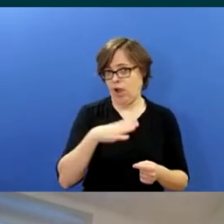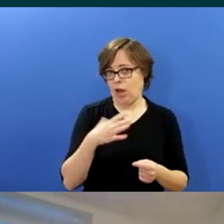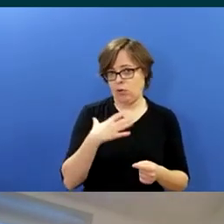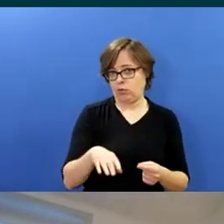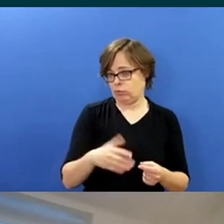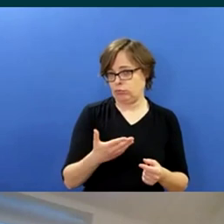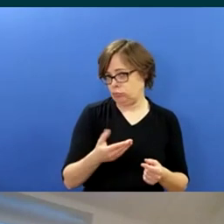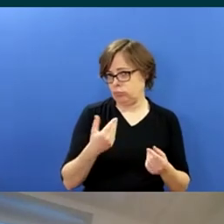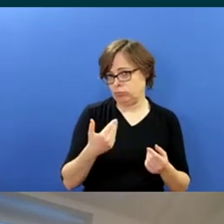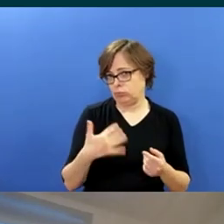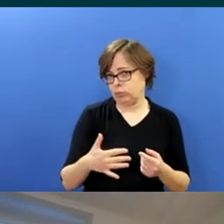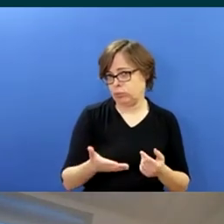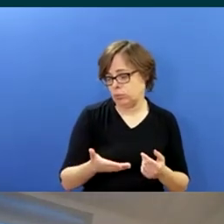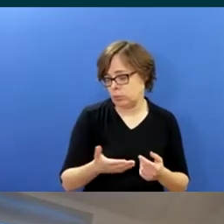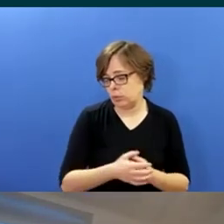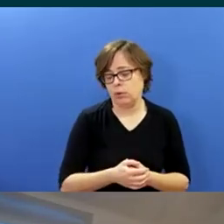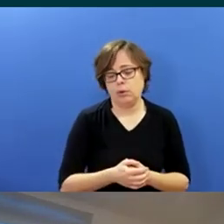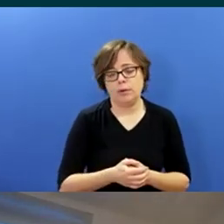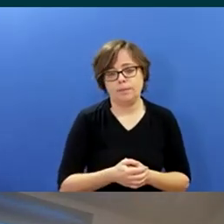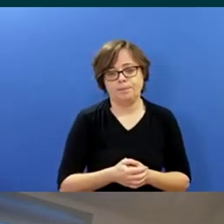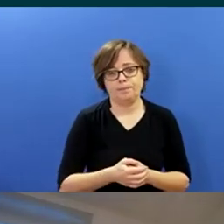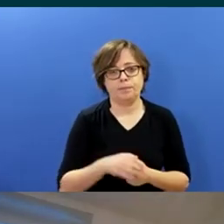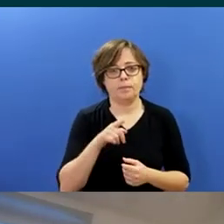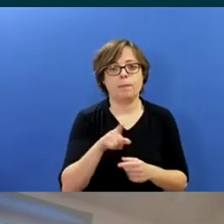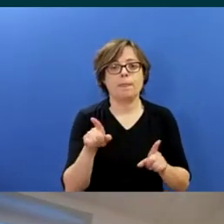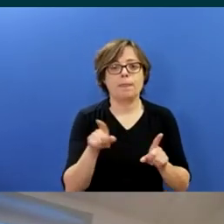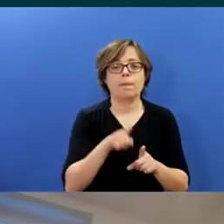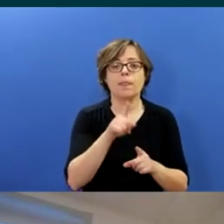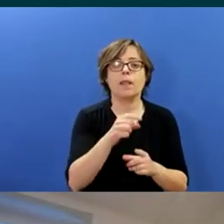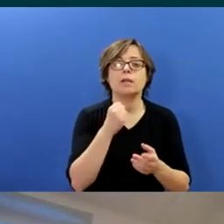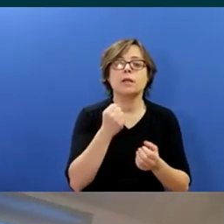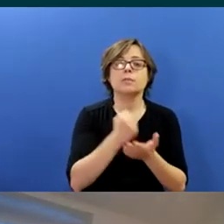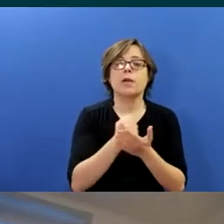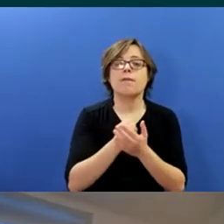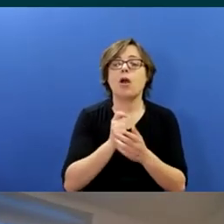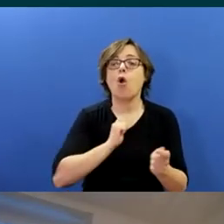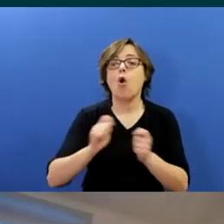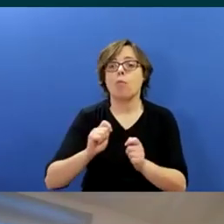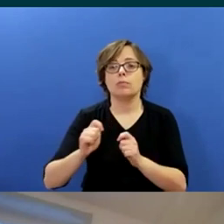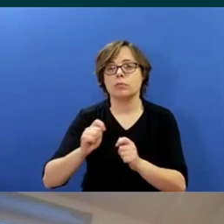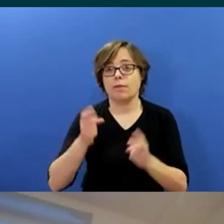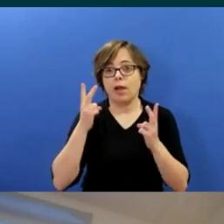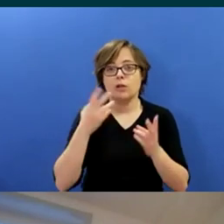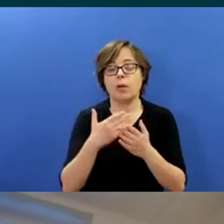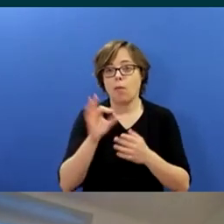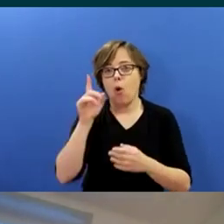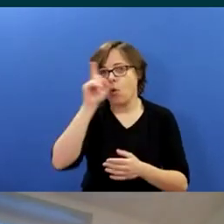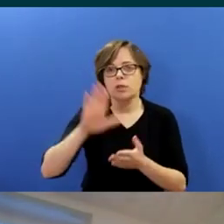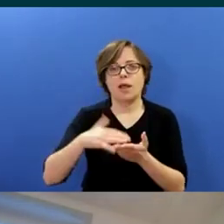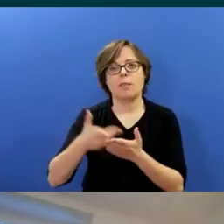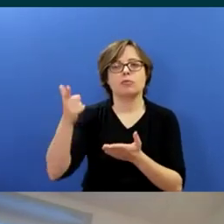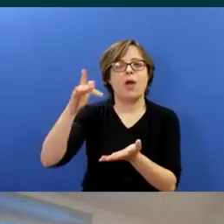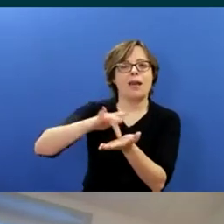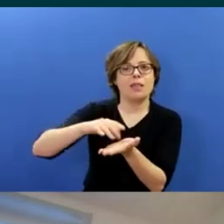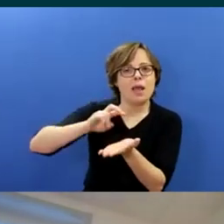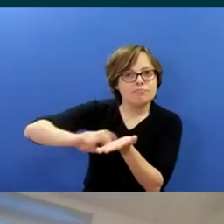communicative aspect to it, because people walking by, they are going to the market in the city center, they walk by spontaneously, they